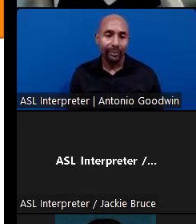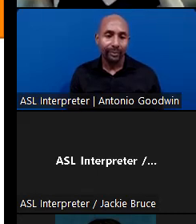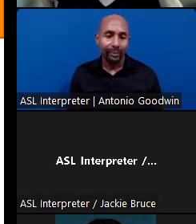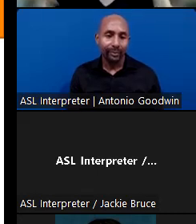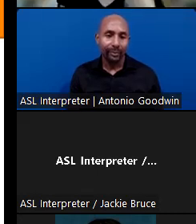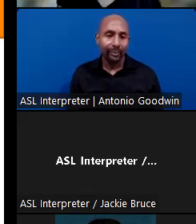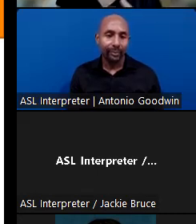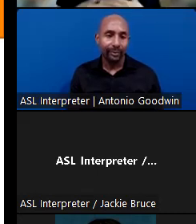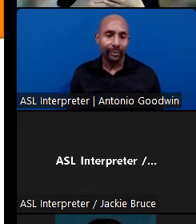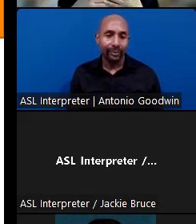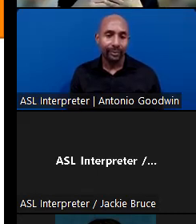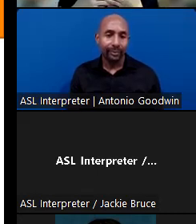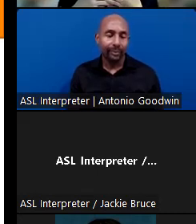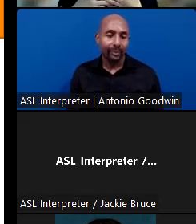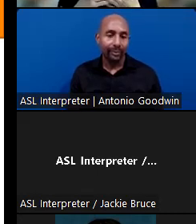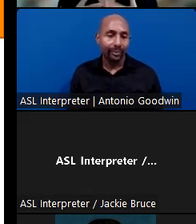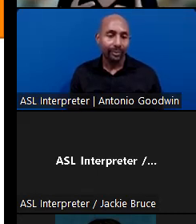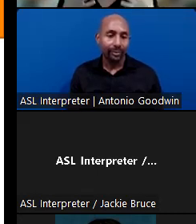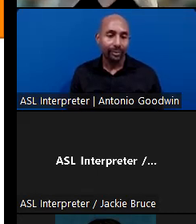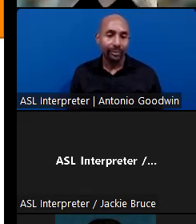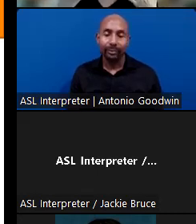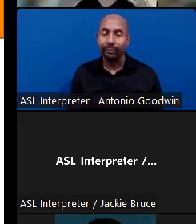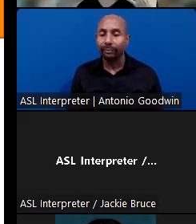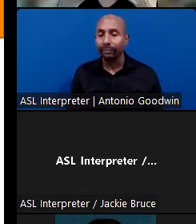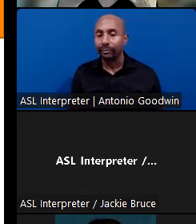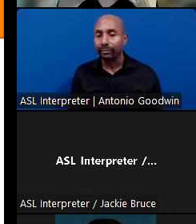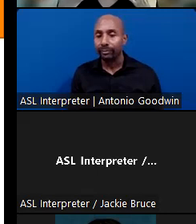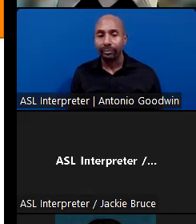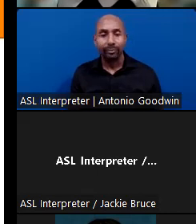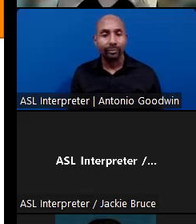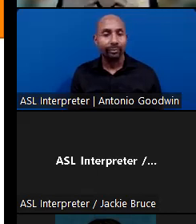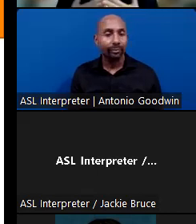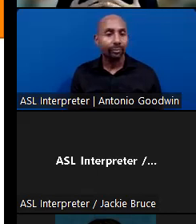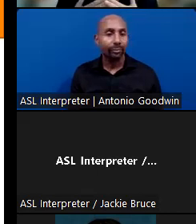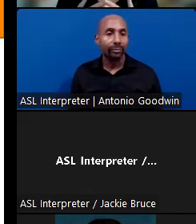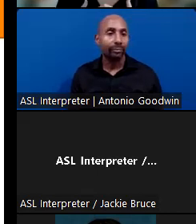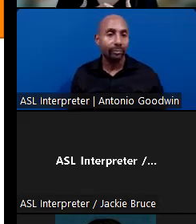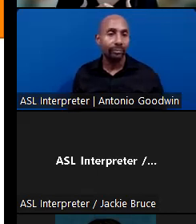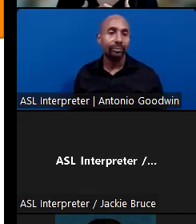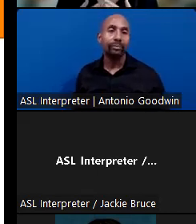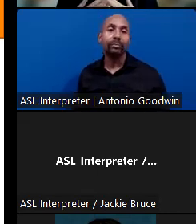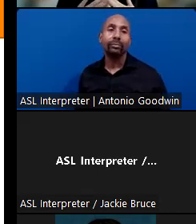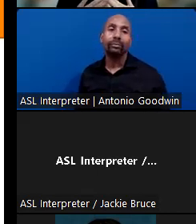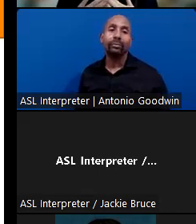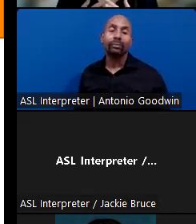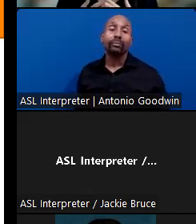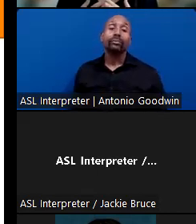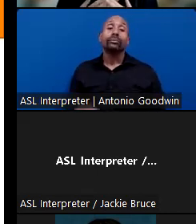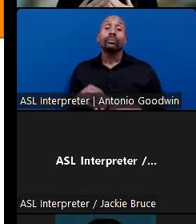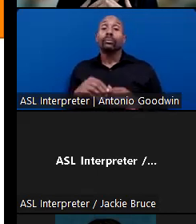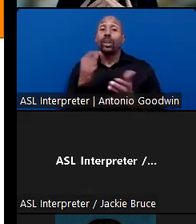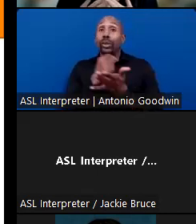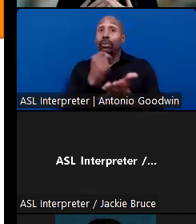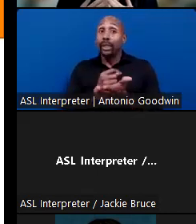hospitalized for COVID, getting tested early and is really important